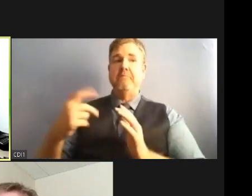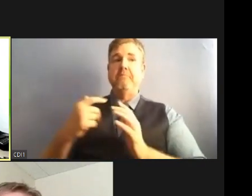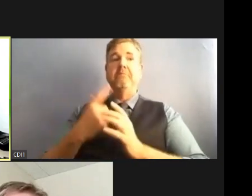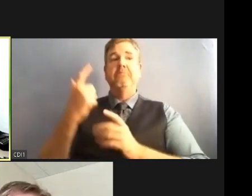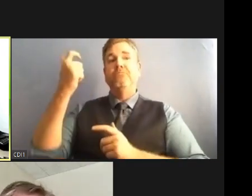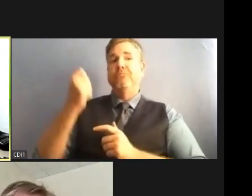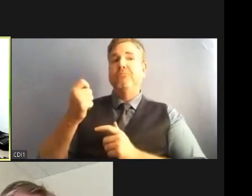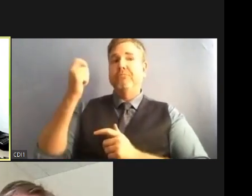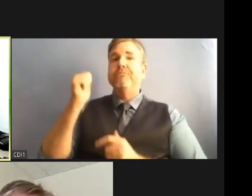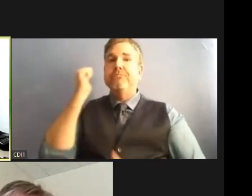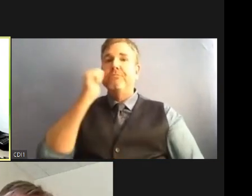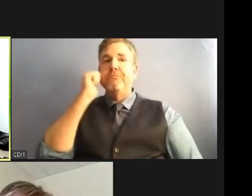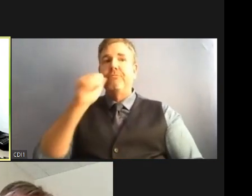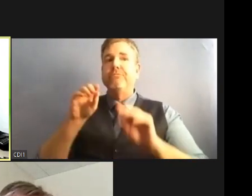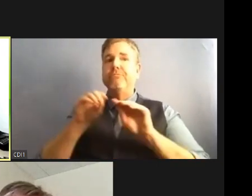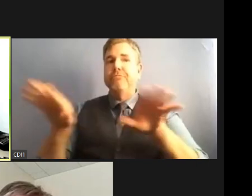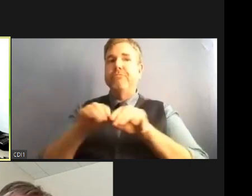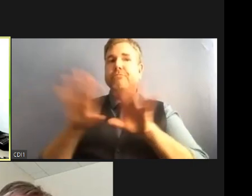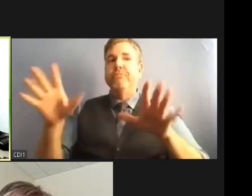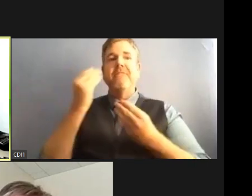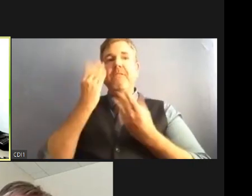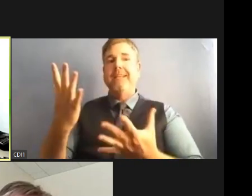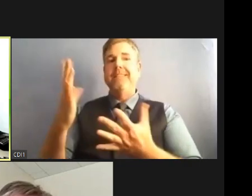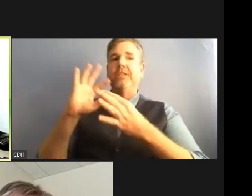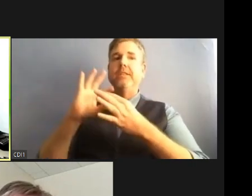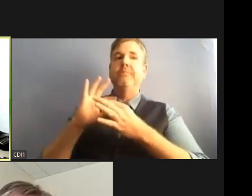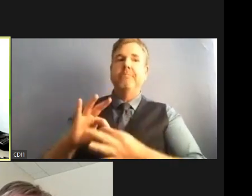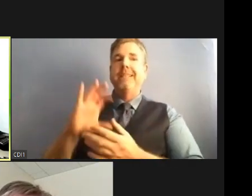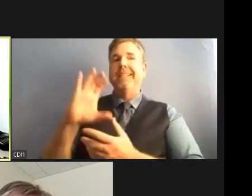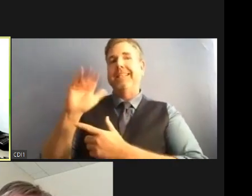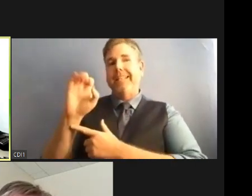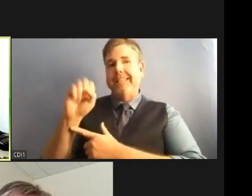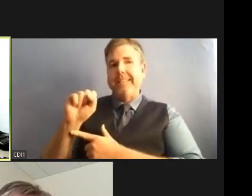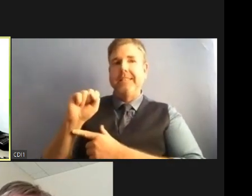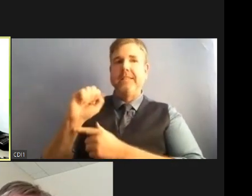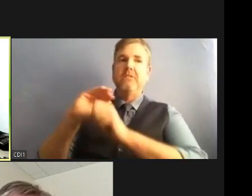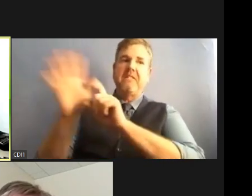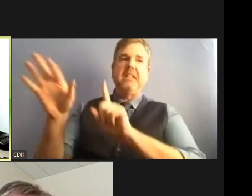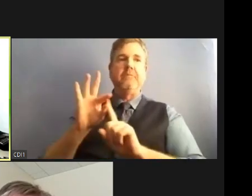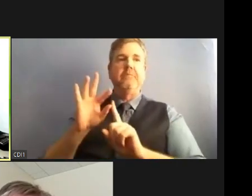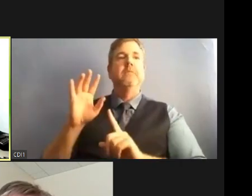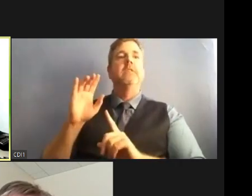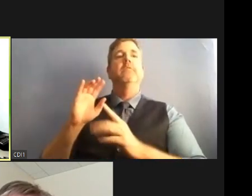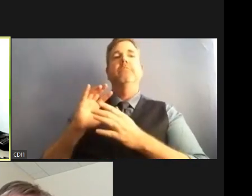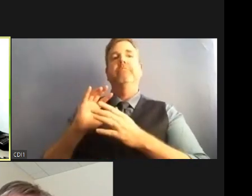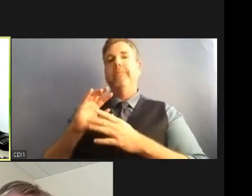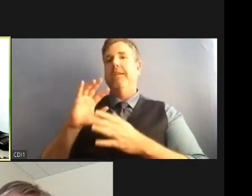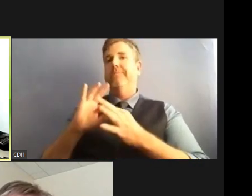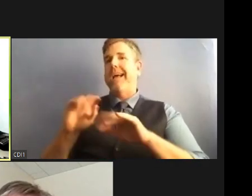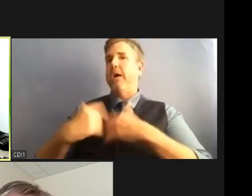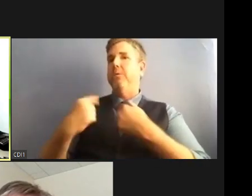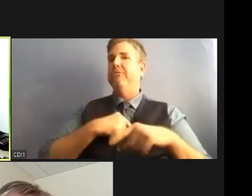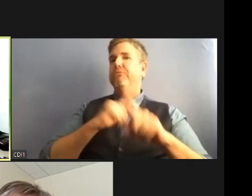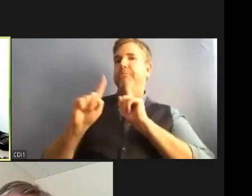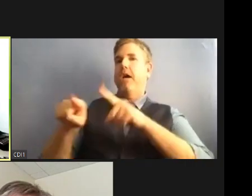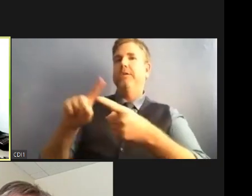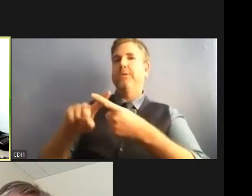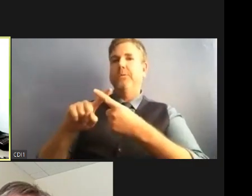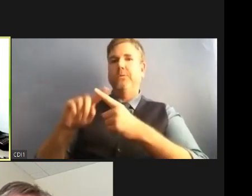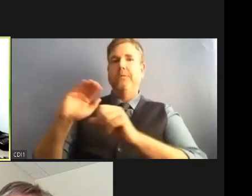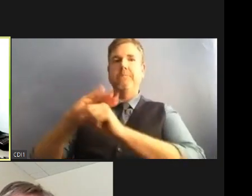updates about Marin's response to the COVID-19 pandemic. To receive those updates by email, you can visit